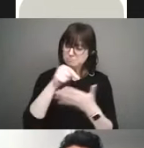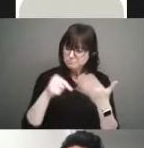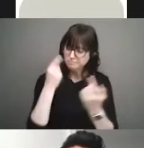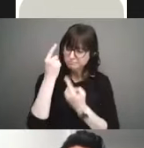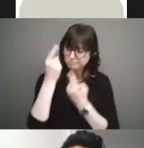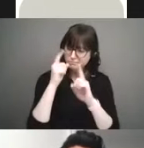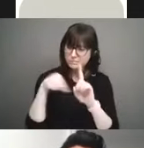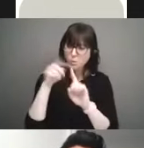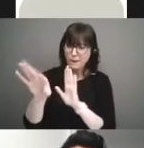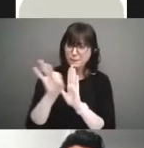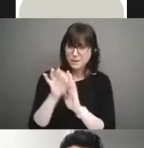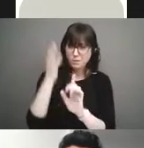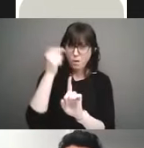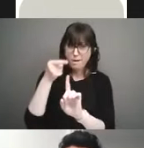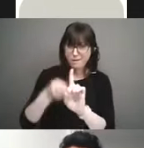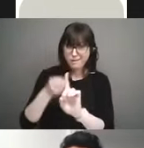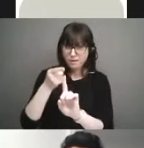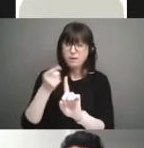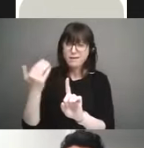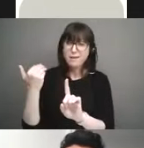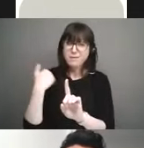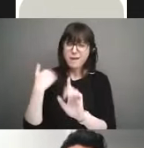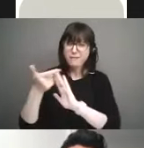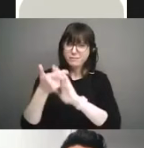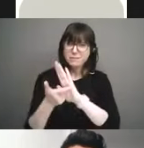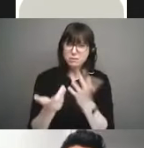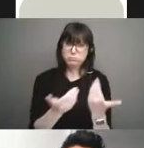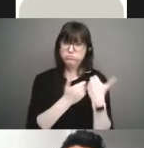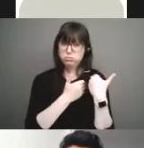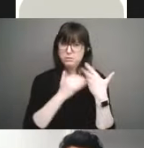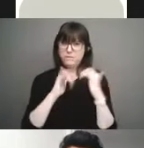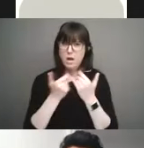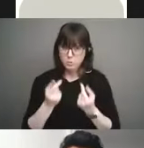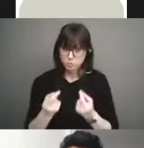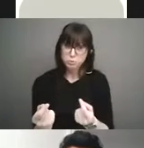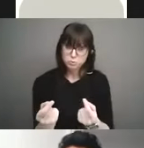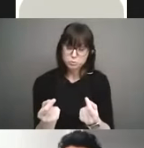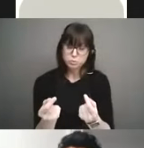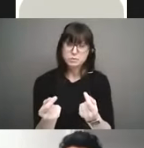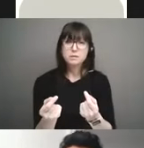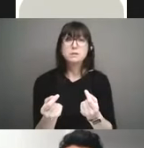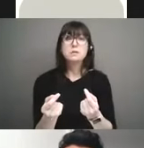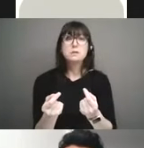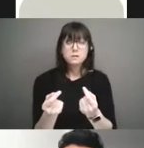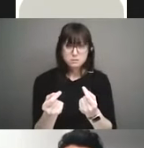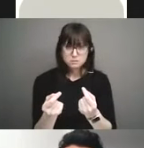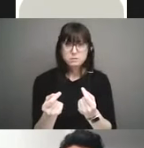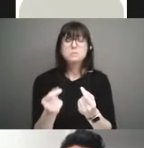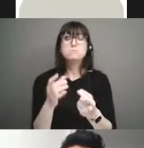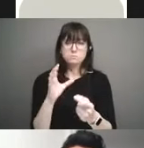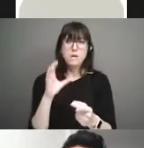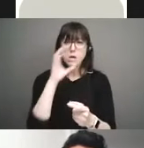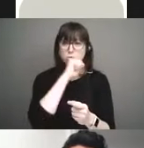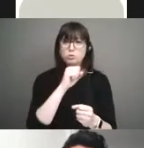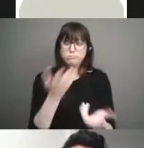under statutory guidelines in carrying out their duties, and they assume a fiduciary